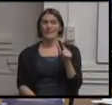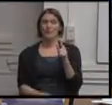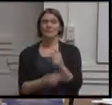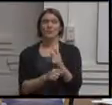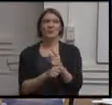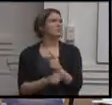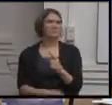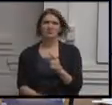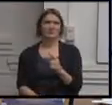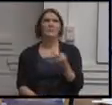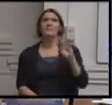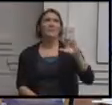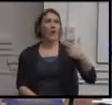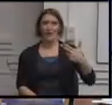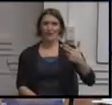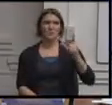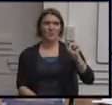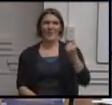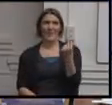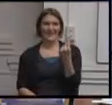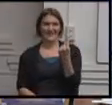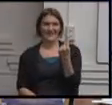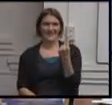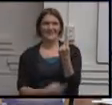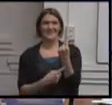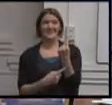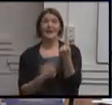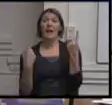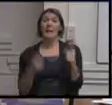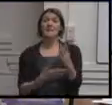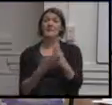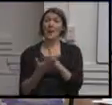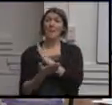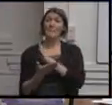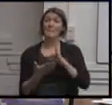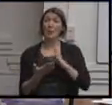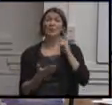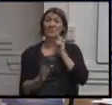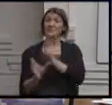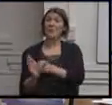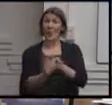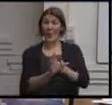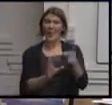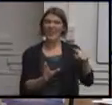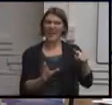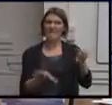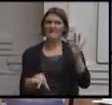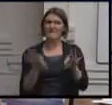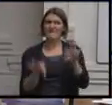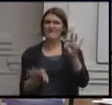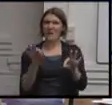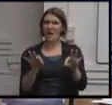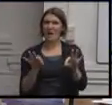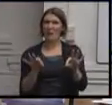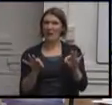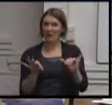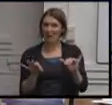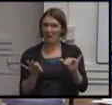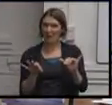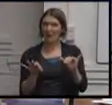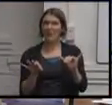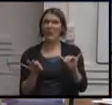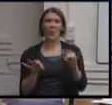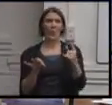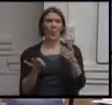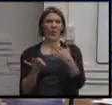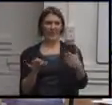actually it was in March, we became aware that some board members, newly elected board members, became aware that item